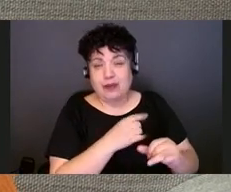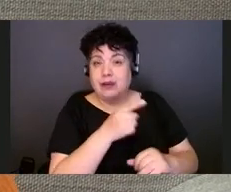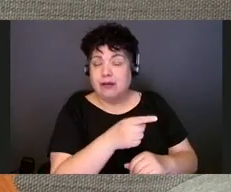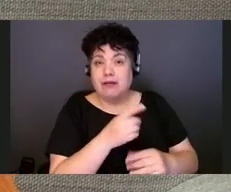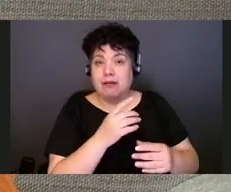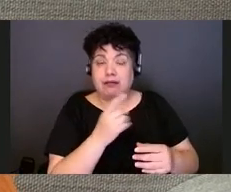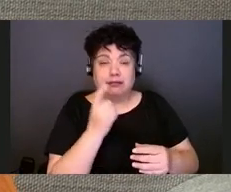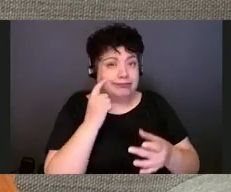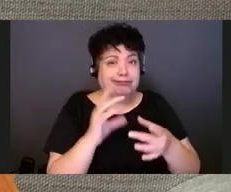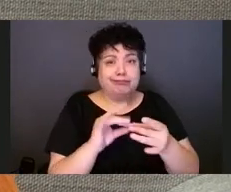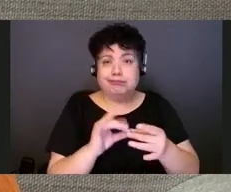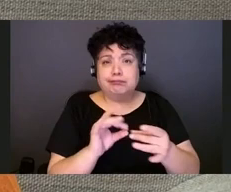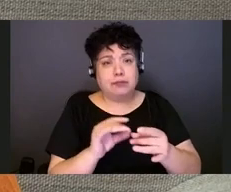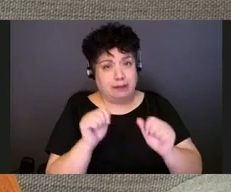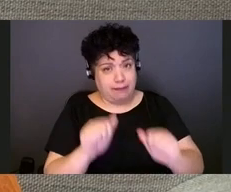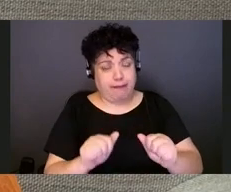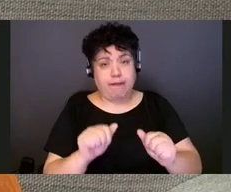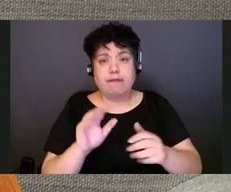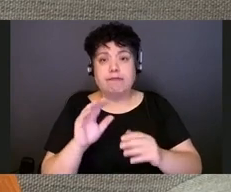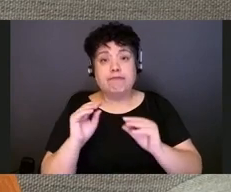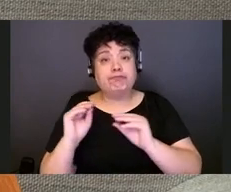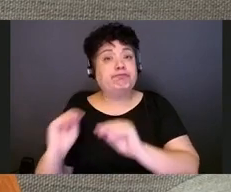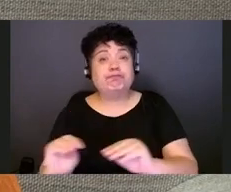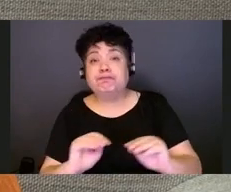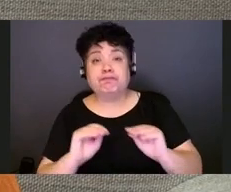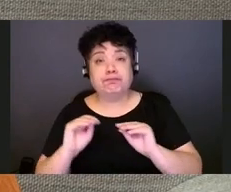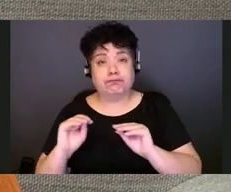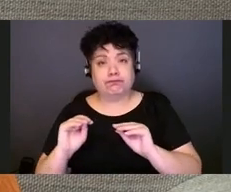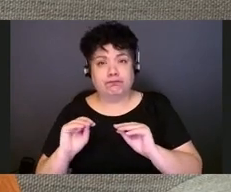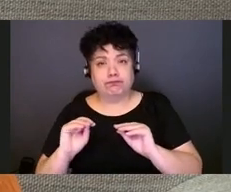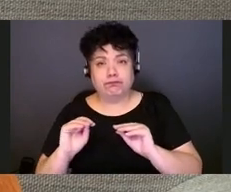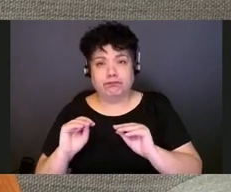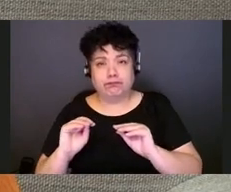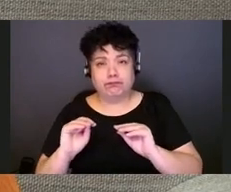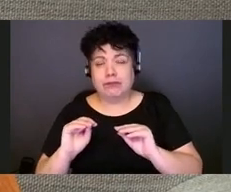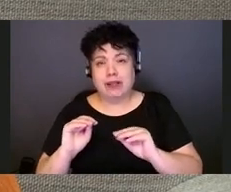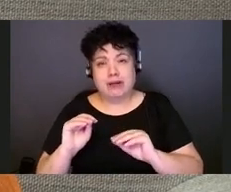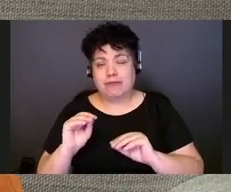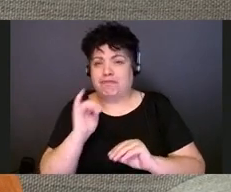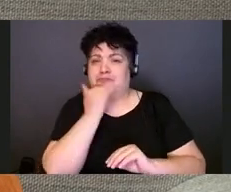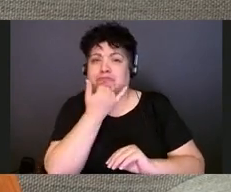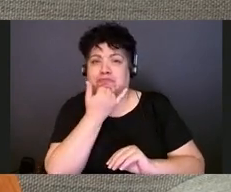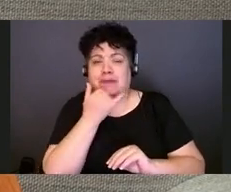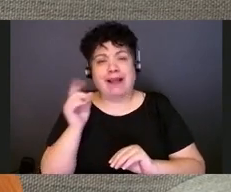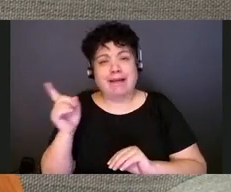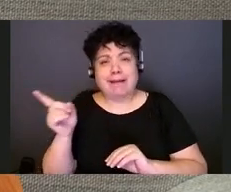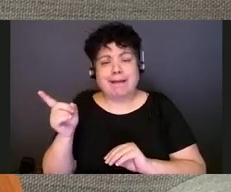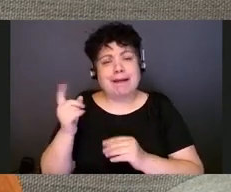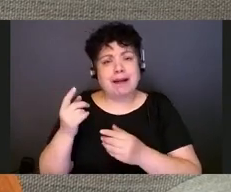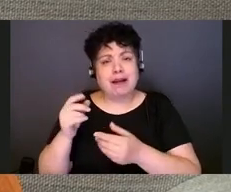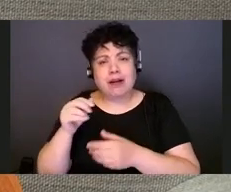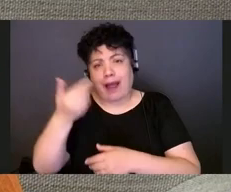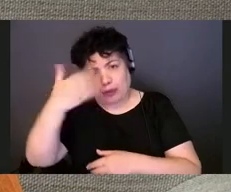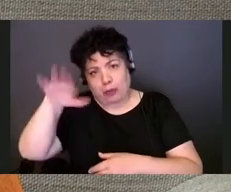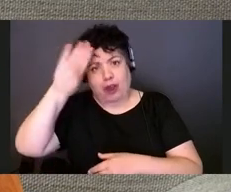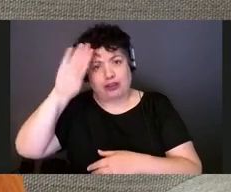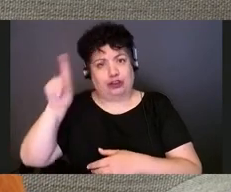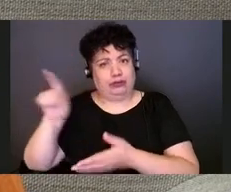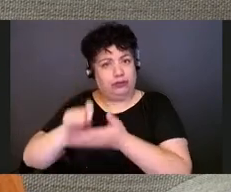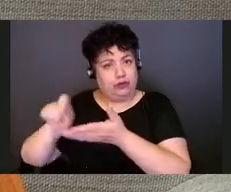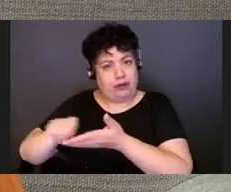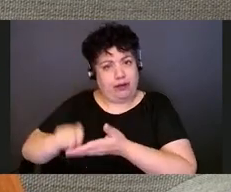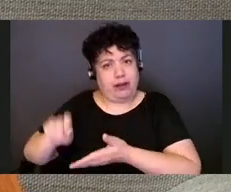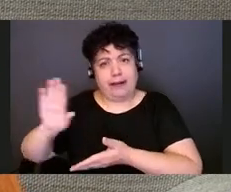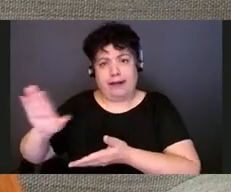miseducation that can happen from people writing, anthropologists writing books and things like that. That